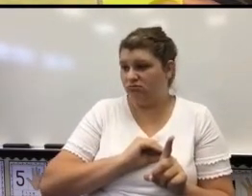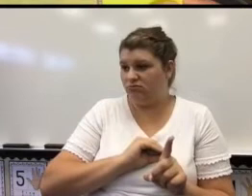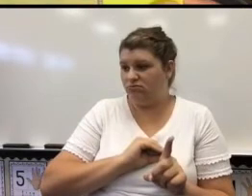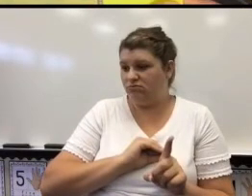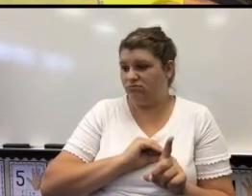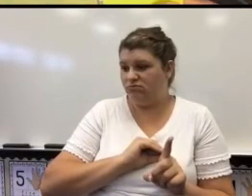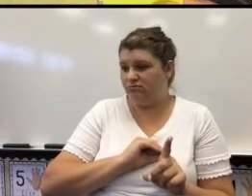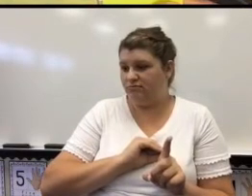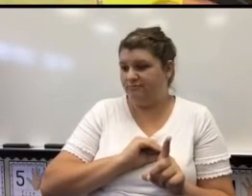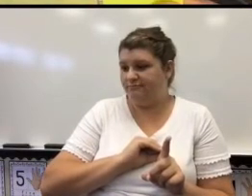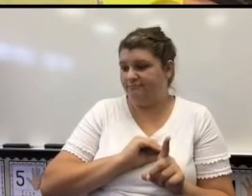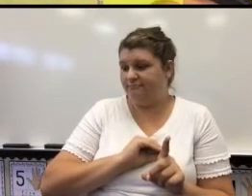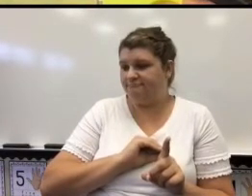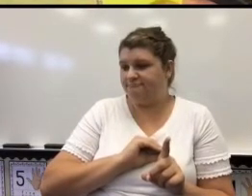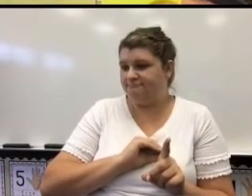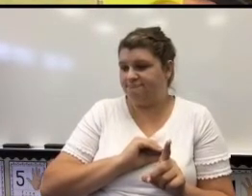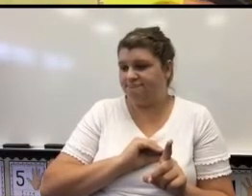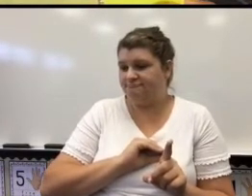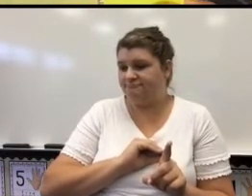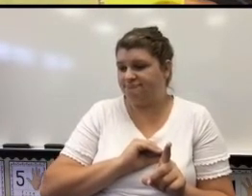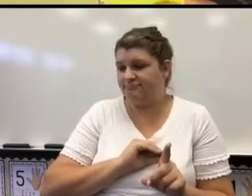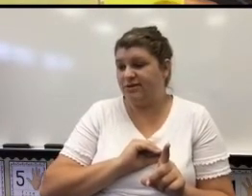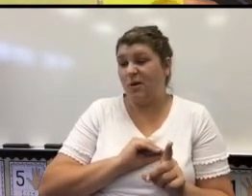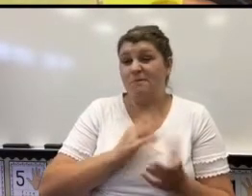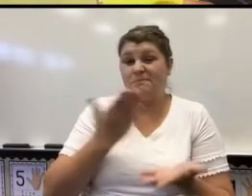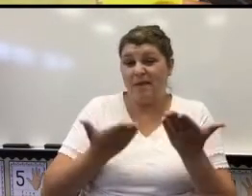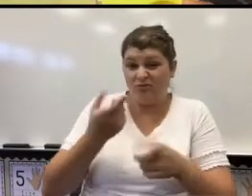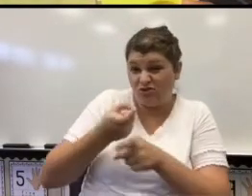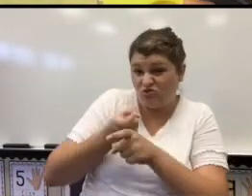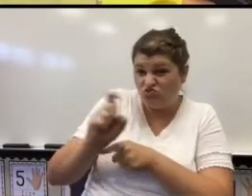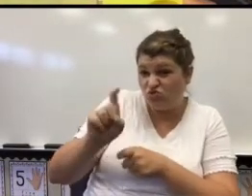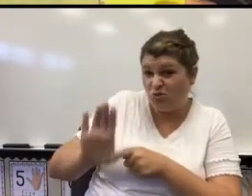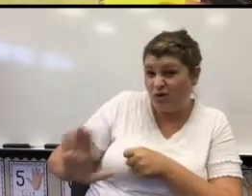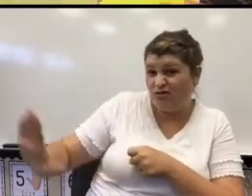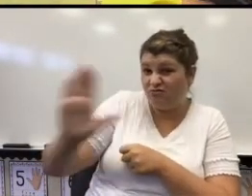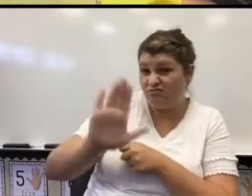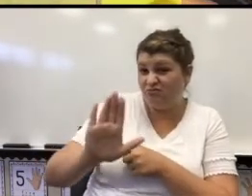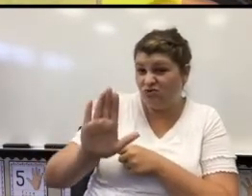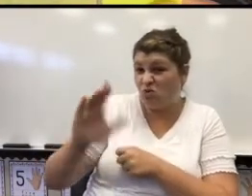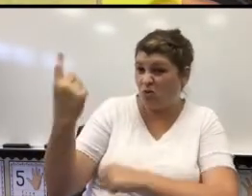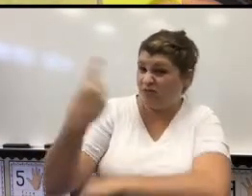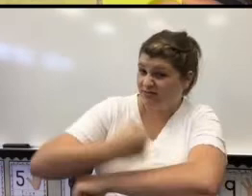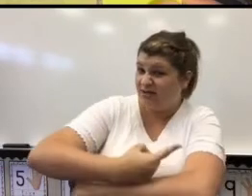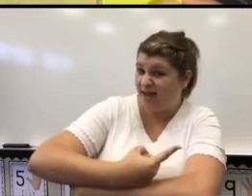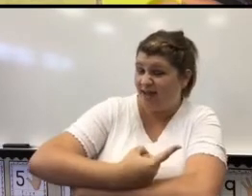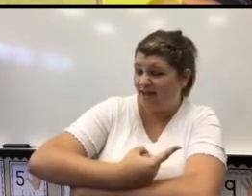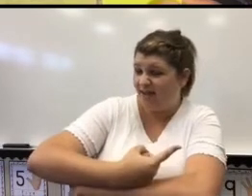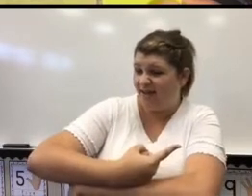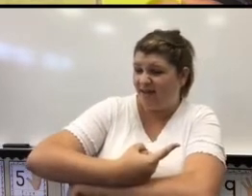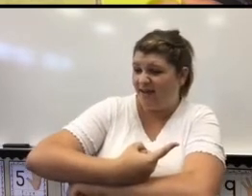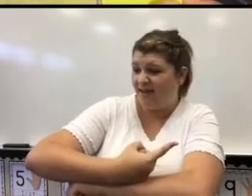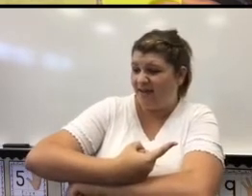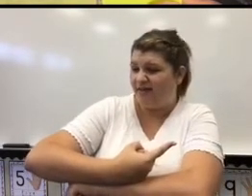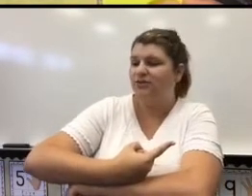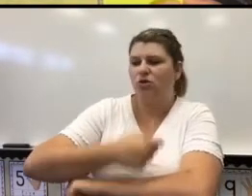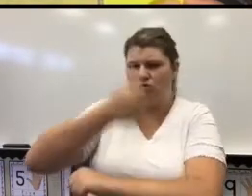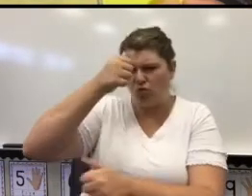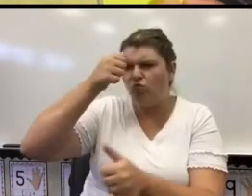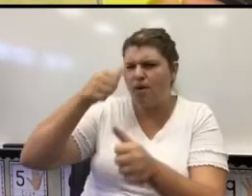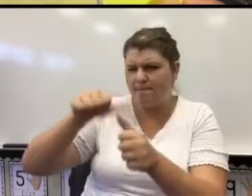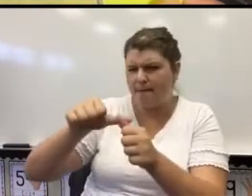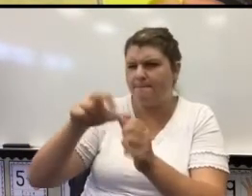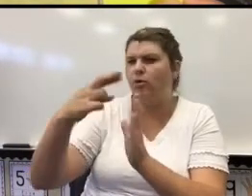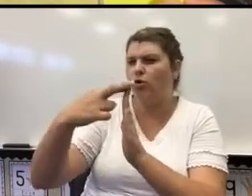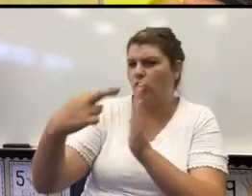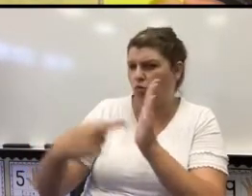themselves that they try to make you feel bad too. Rather than driving their own bus, they are trying to ruin everyone